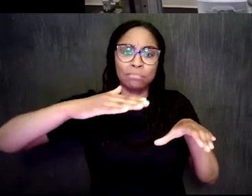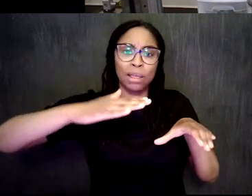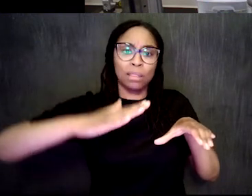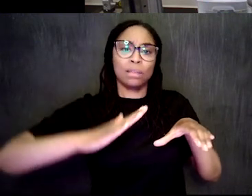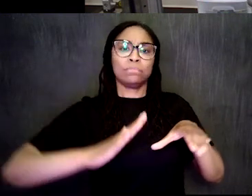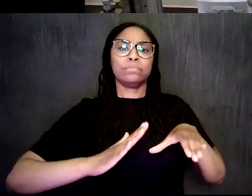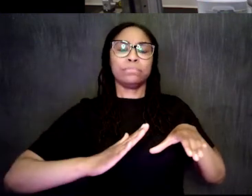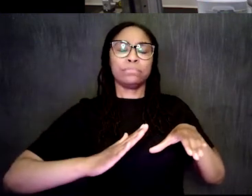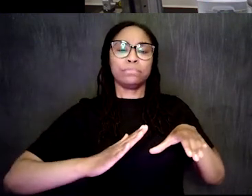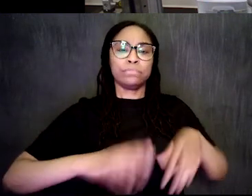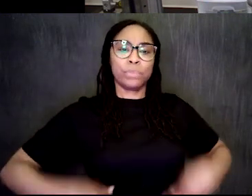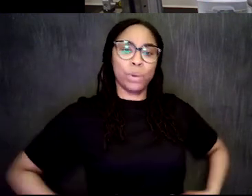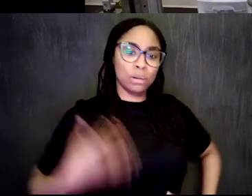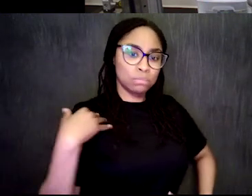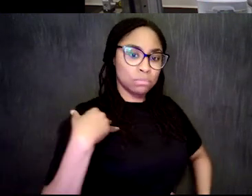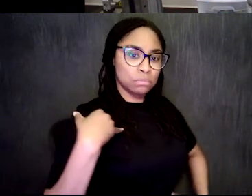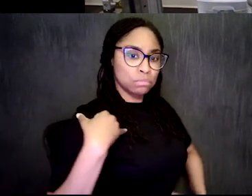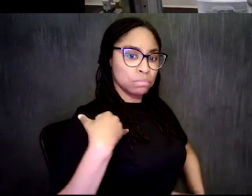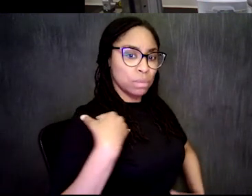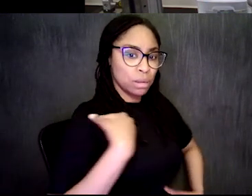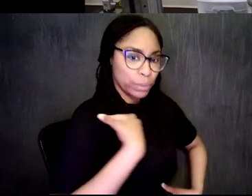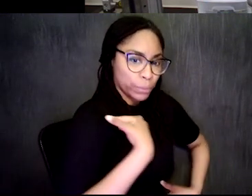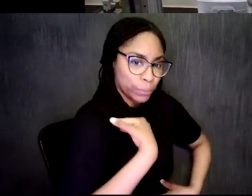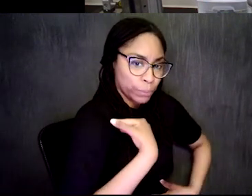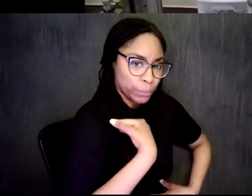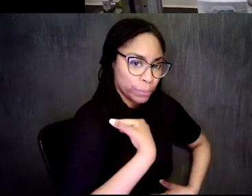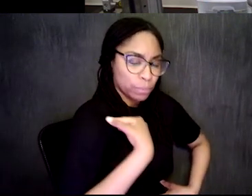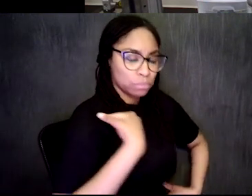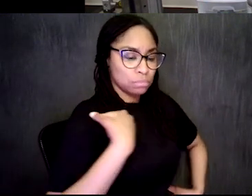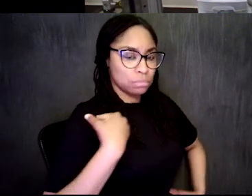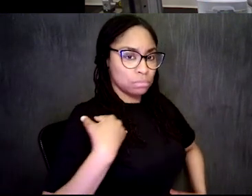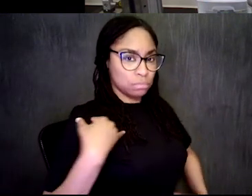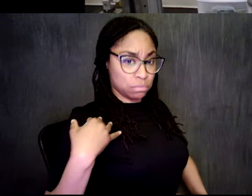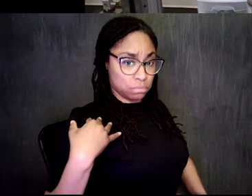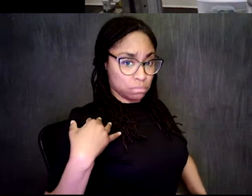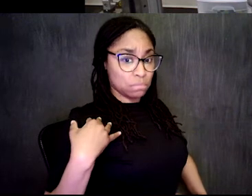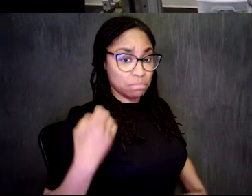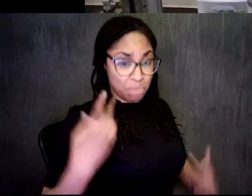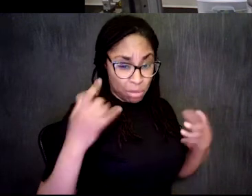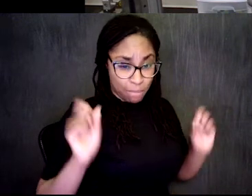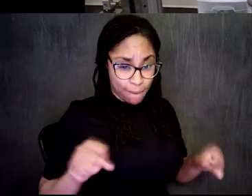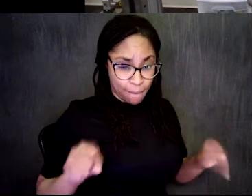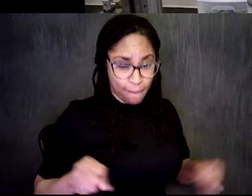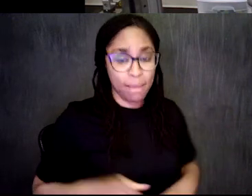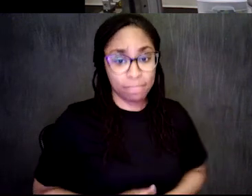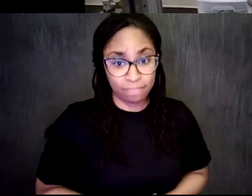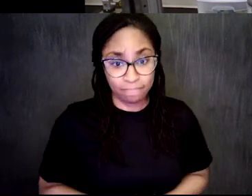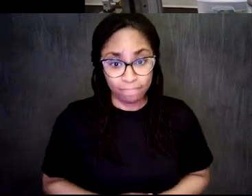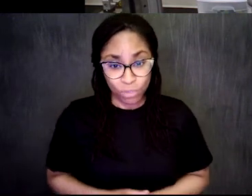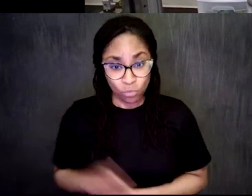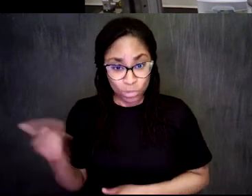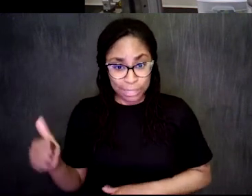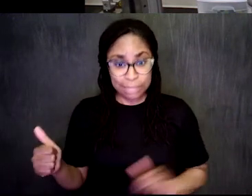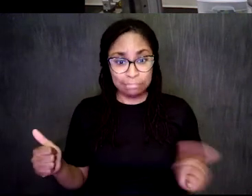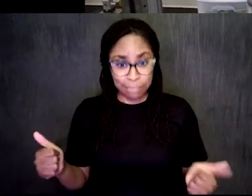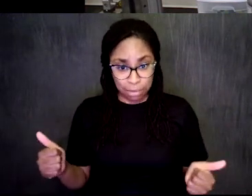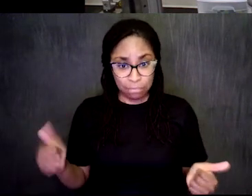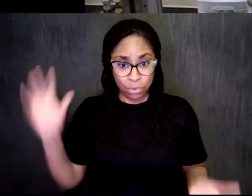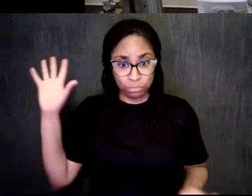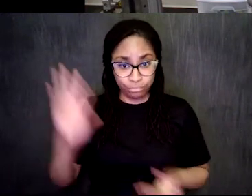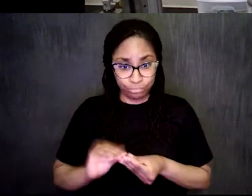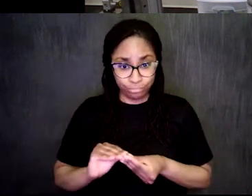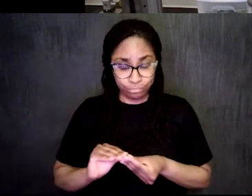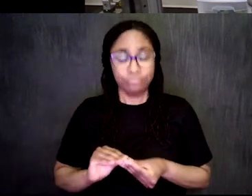and then we're going to push the hips away, and then we're going to arch the low back as much as you can. All right? So we're going to go 10